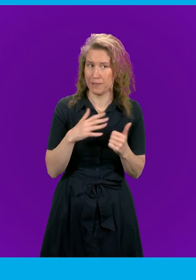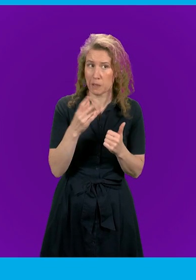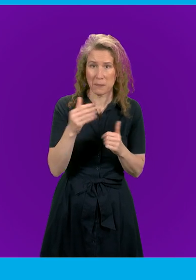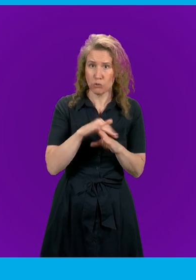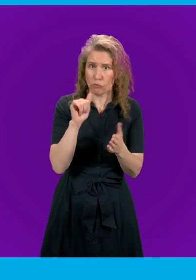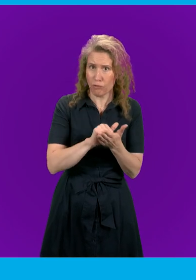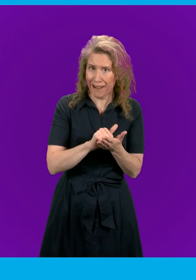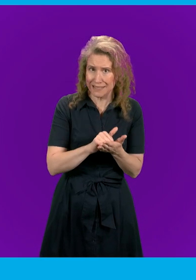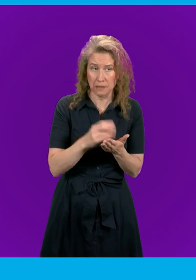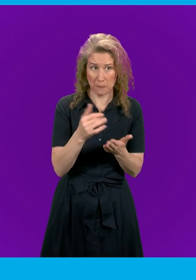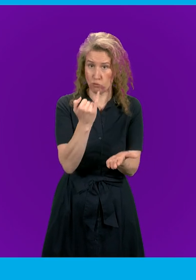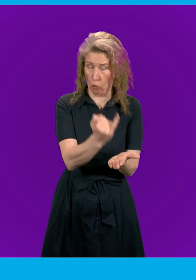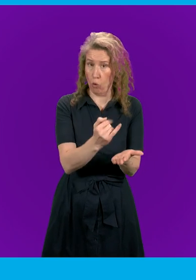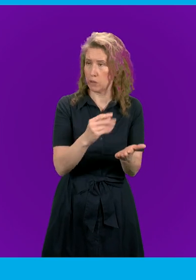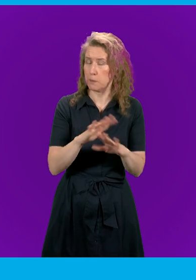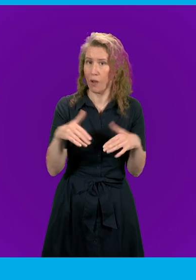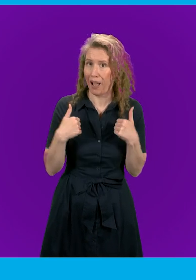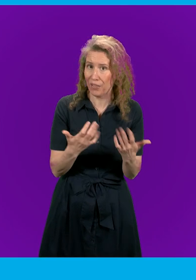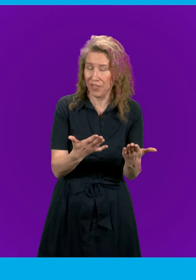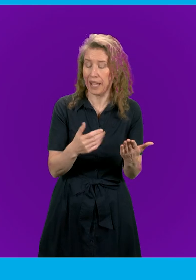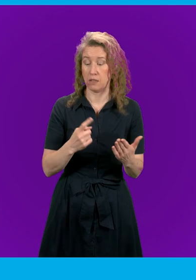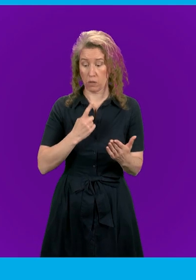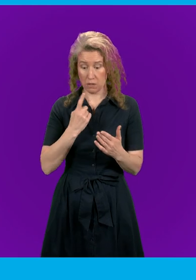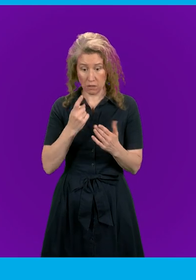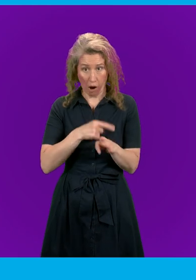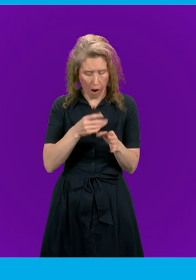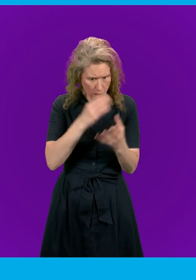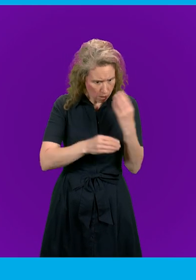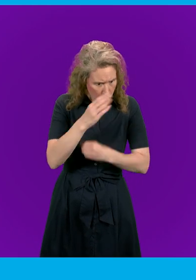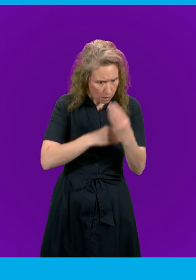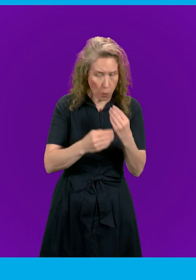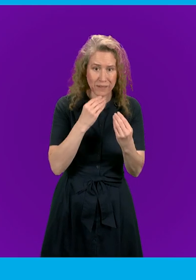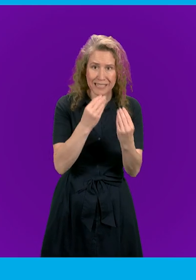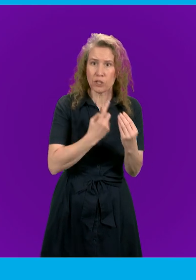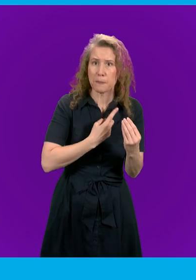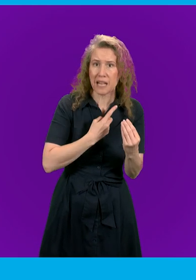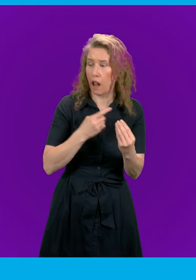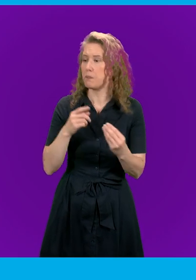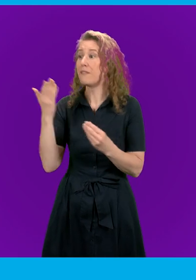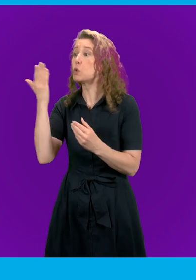And you know, young people will teach themselves if they're not being taught at school. And I think